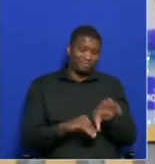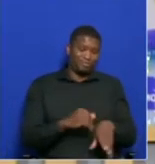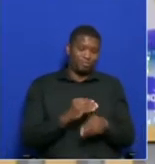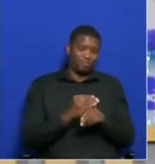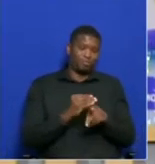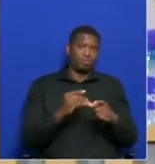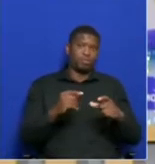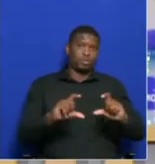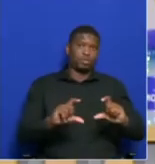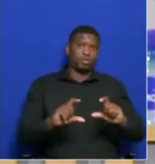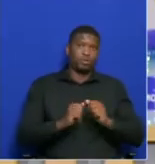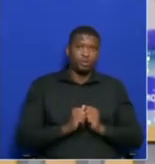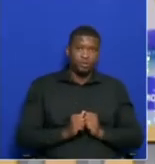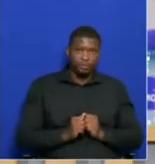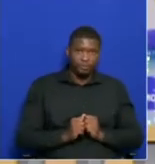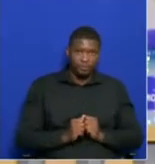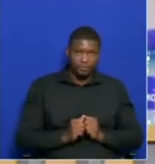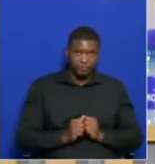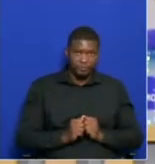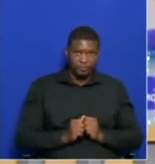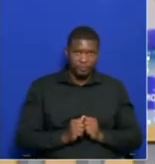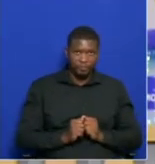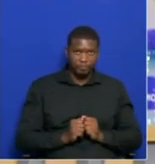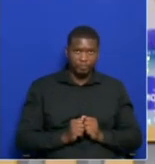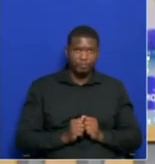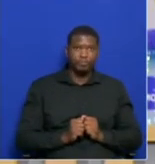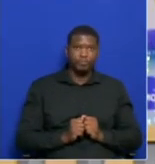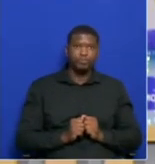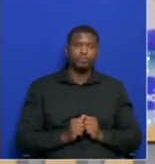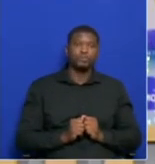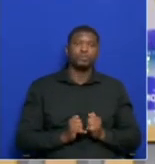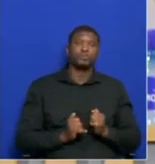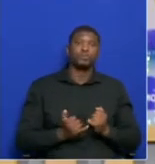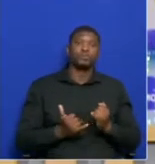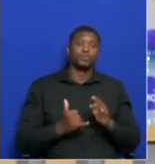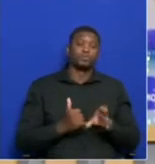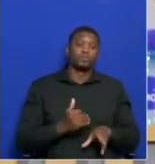What I want to add on to this is another reason.